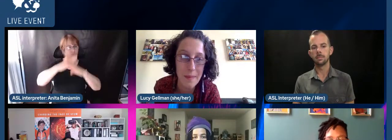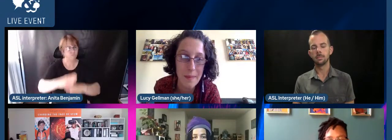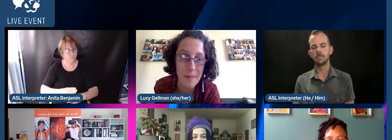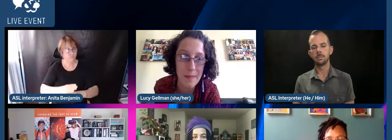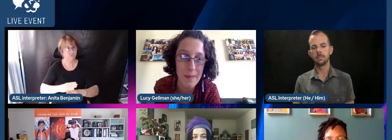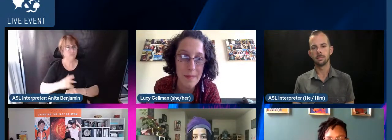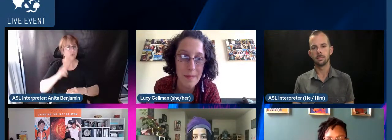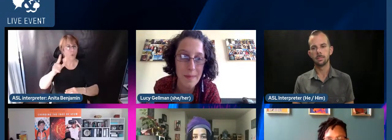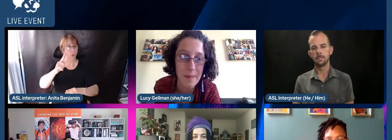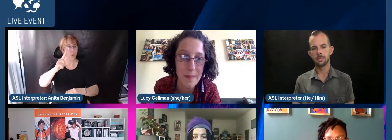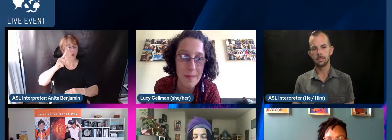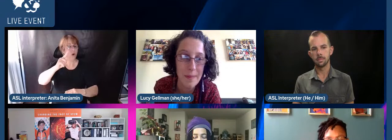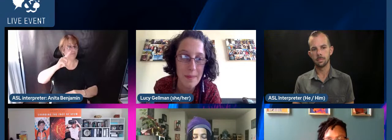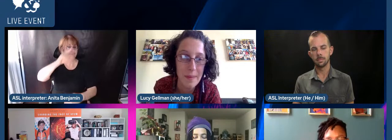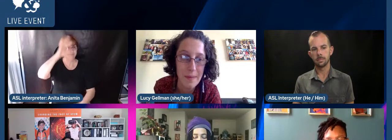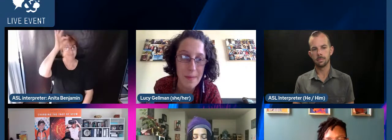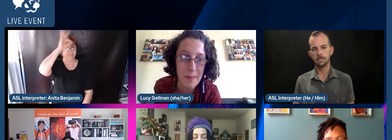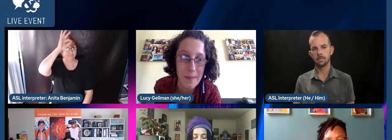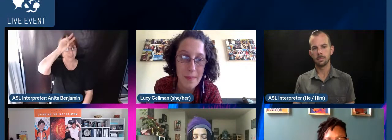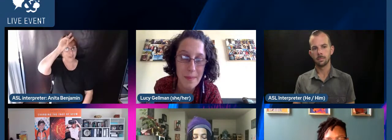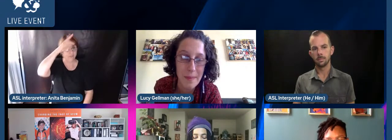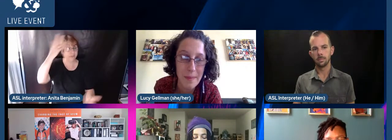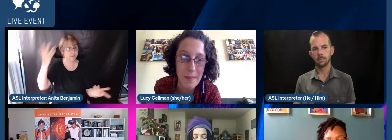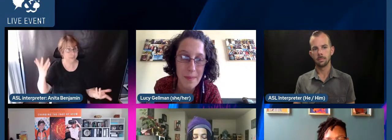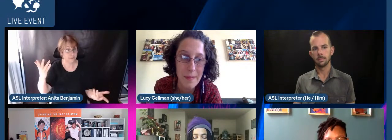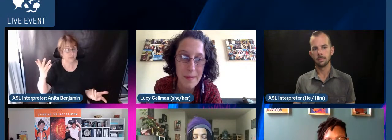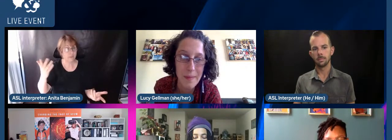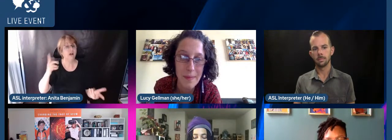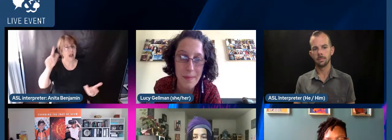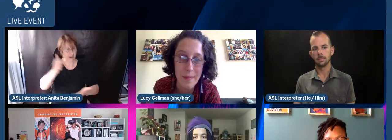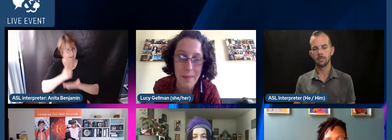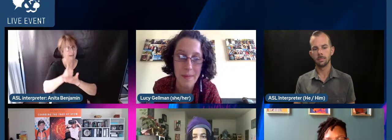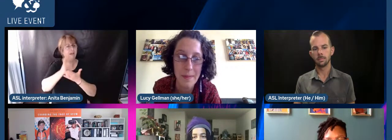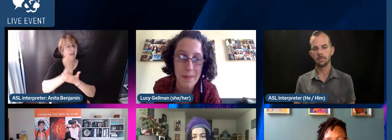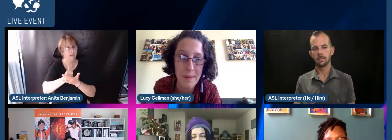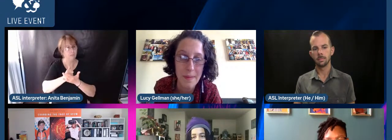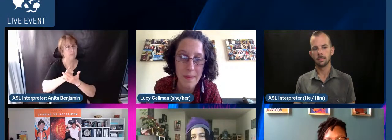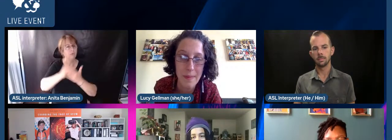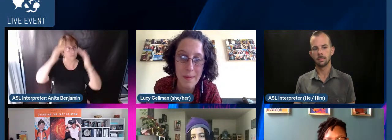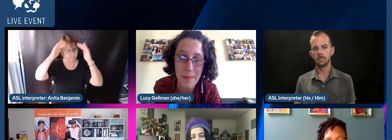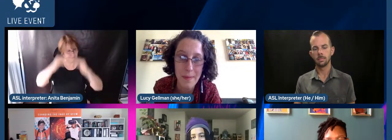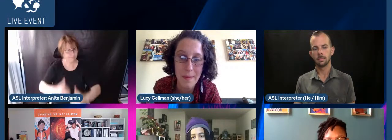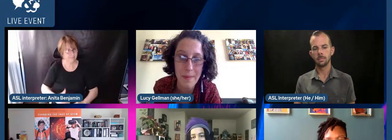your ignorances to help you understand.